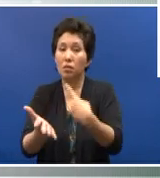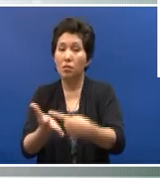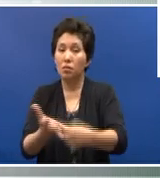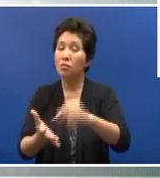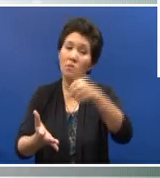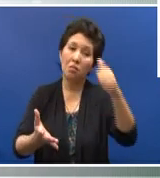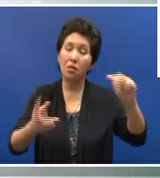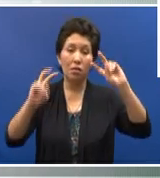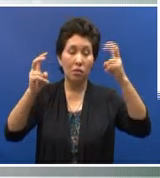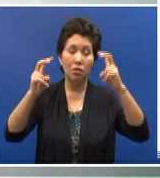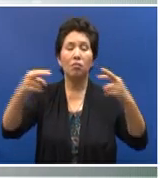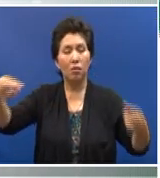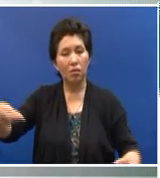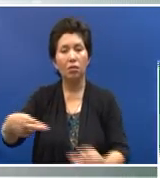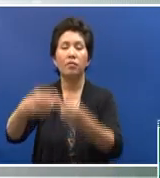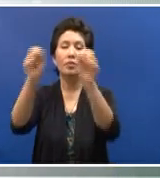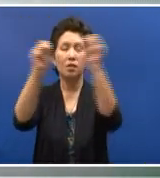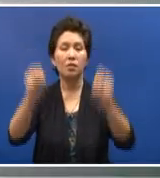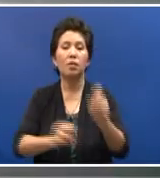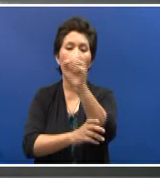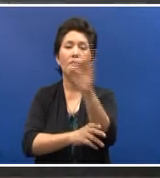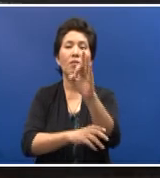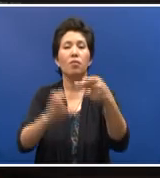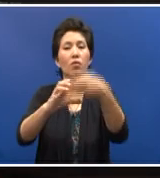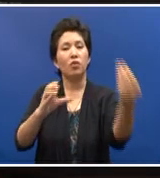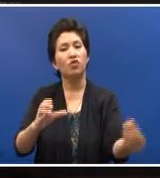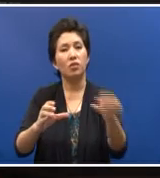environmental issues that related to systems of production.